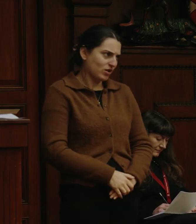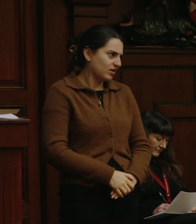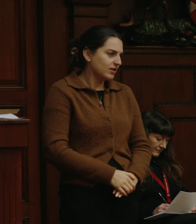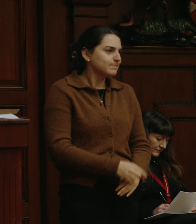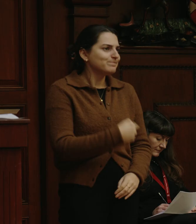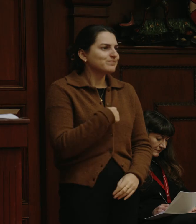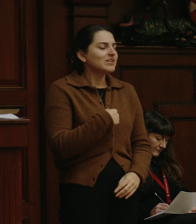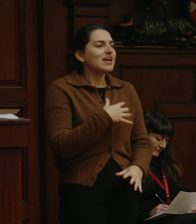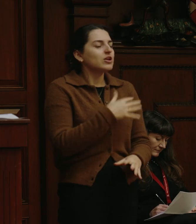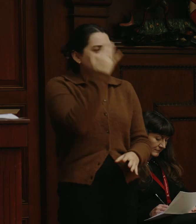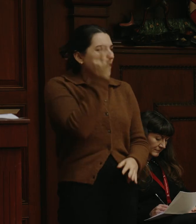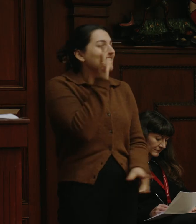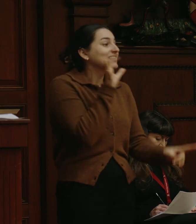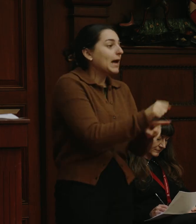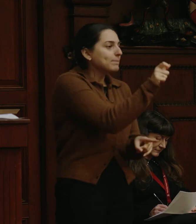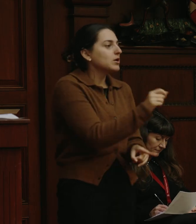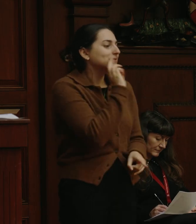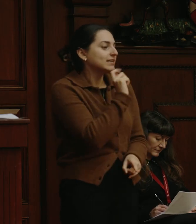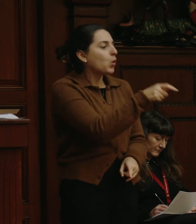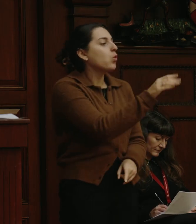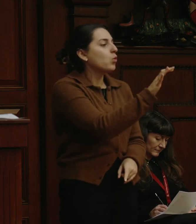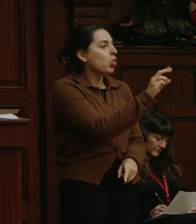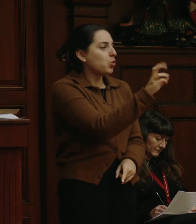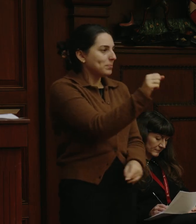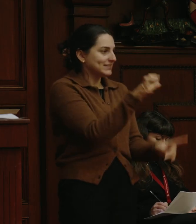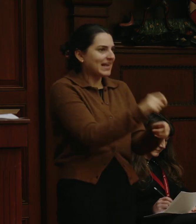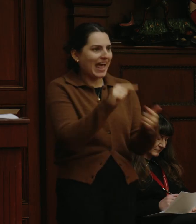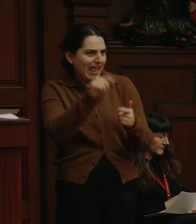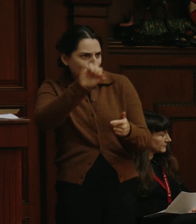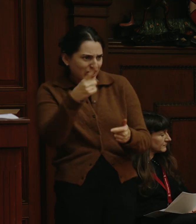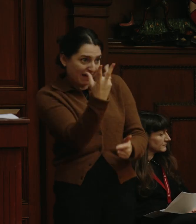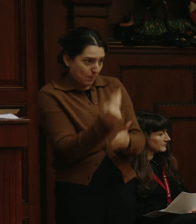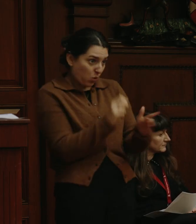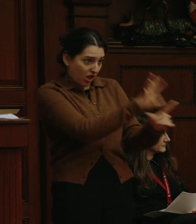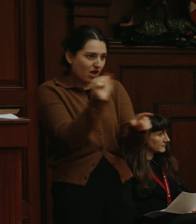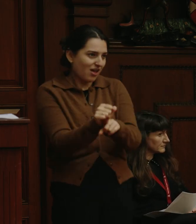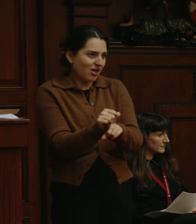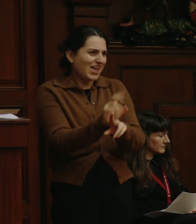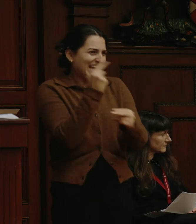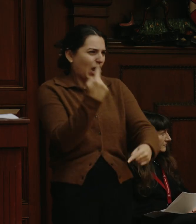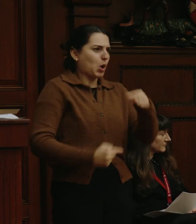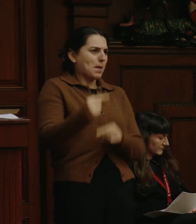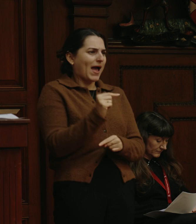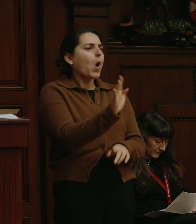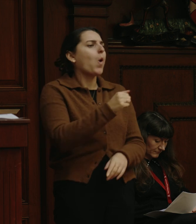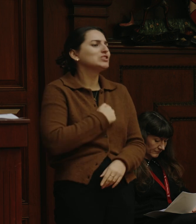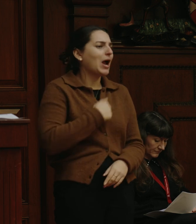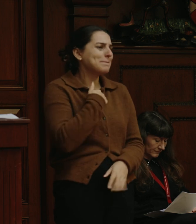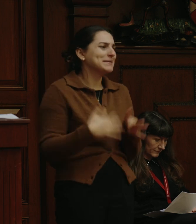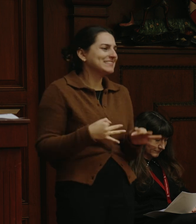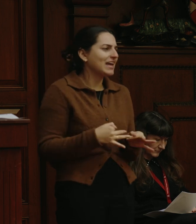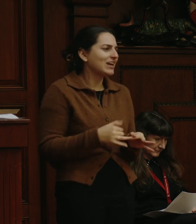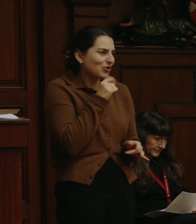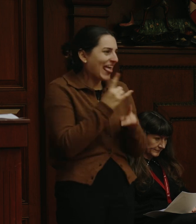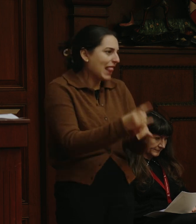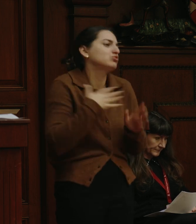I never reverse the diagnosis if a patient has symptoms of both. I don't see any point or that it's helpful to